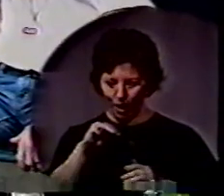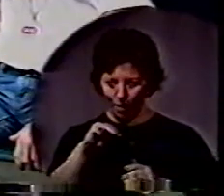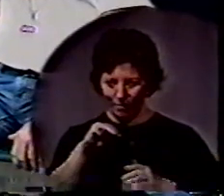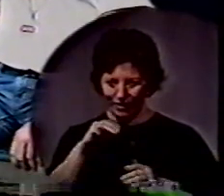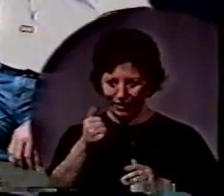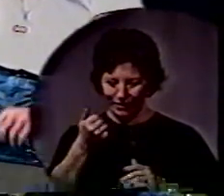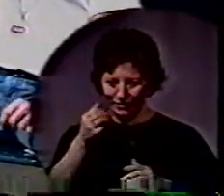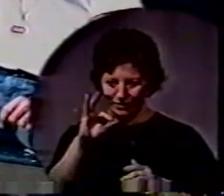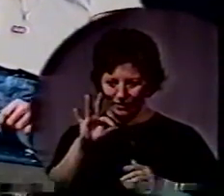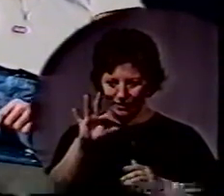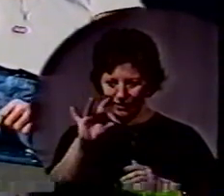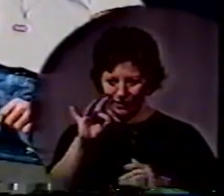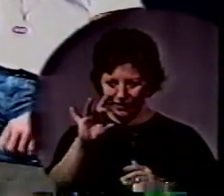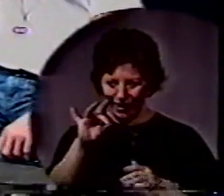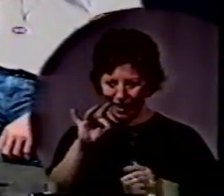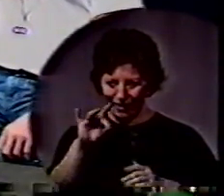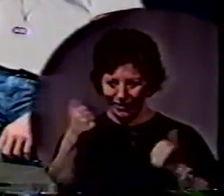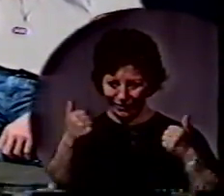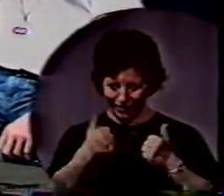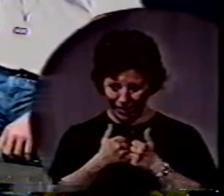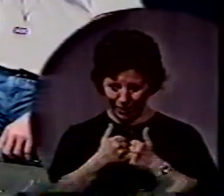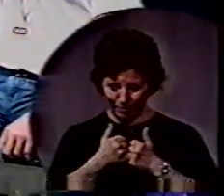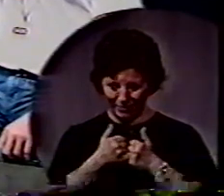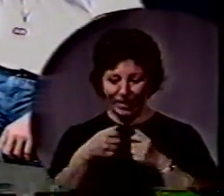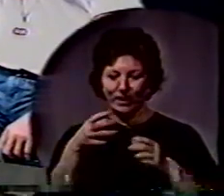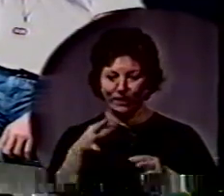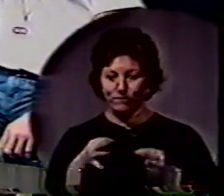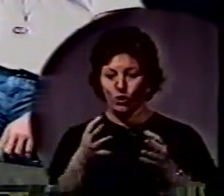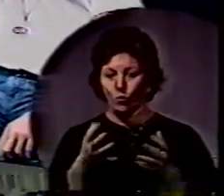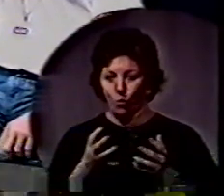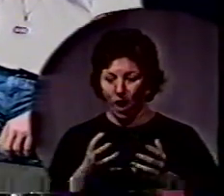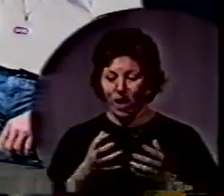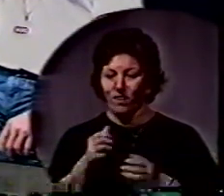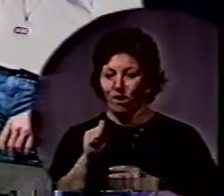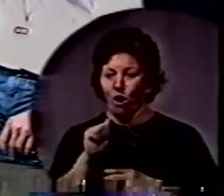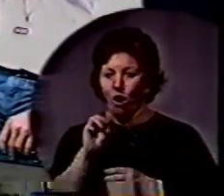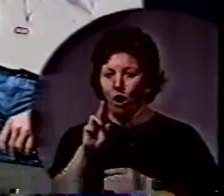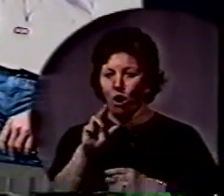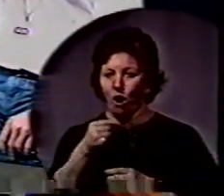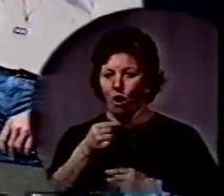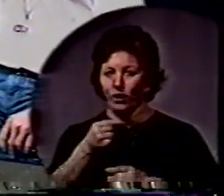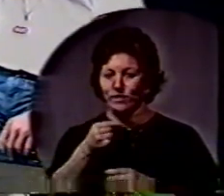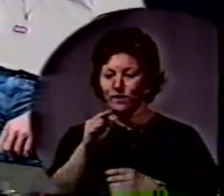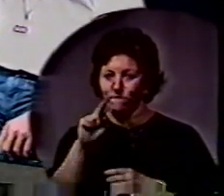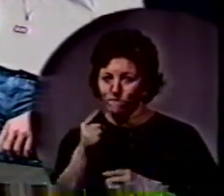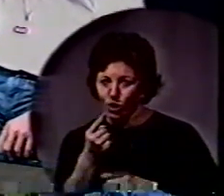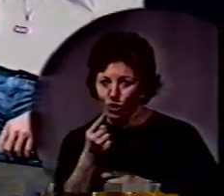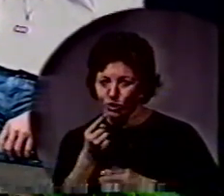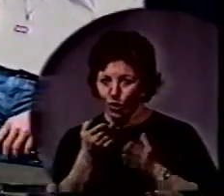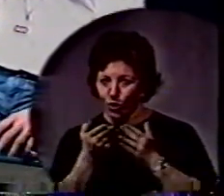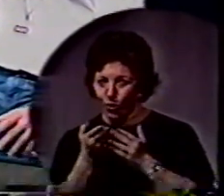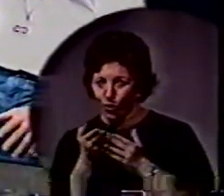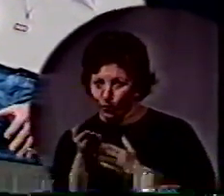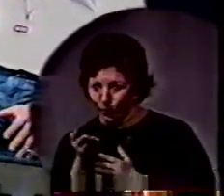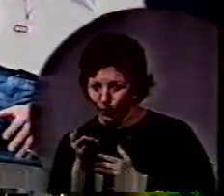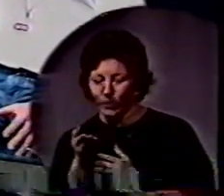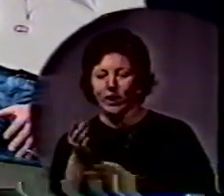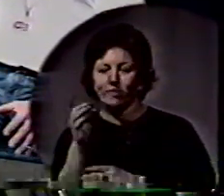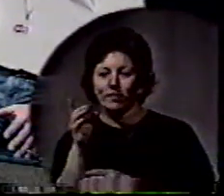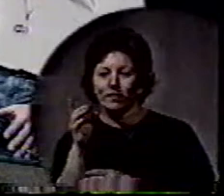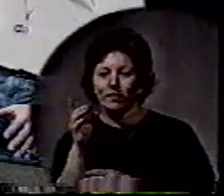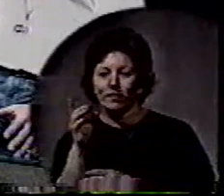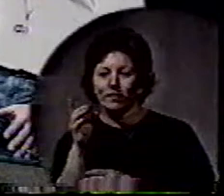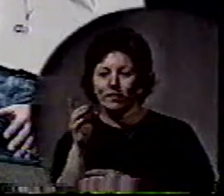1998. And for your calendars, if you just want to write that down, that's August 1st through the 8th of 1998. We are really